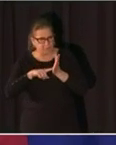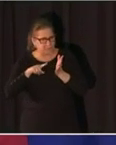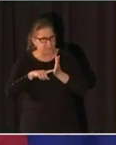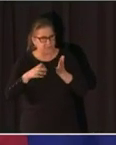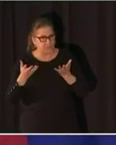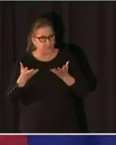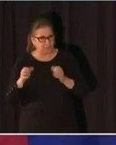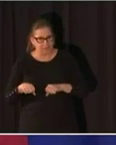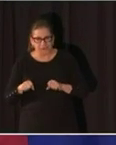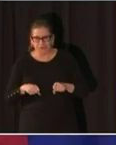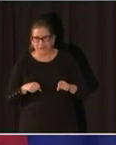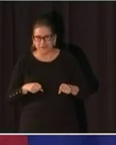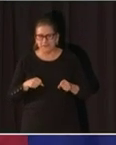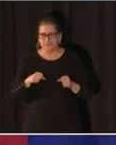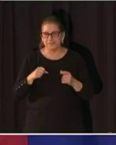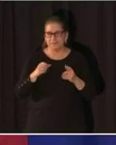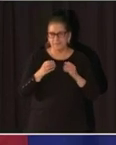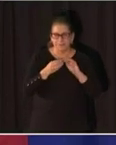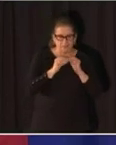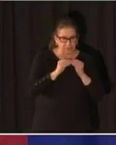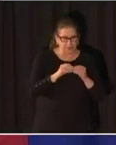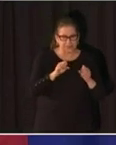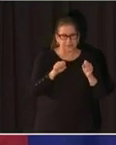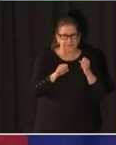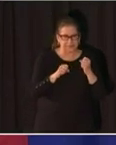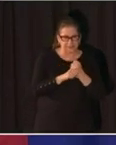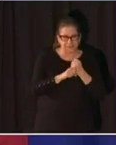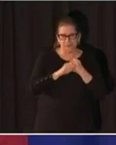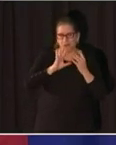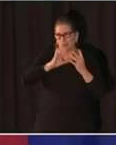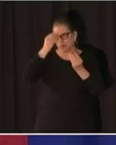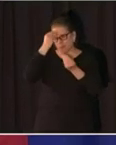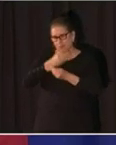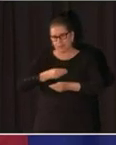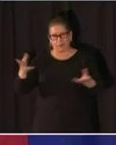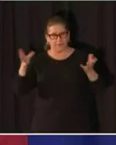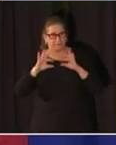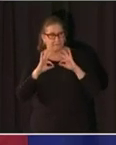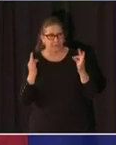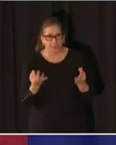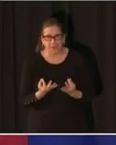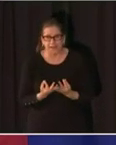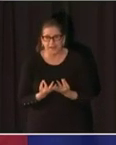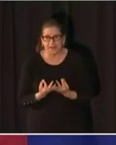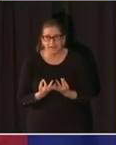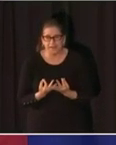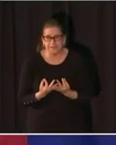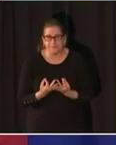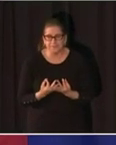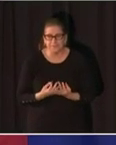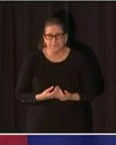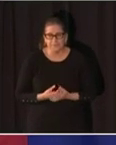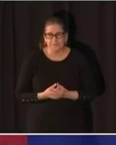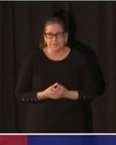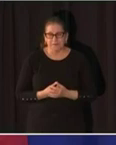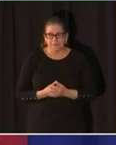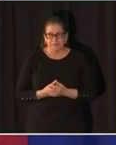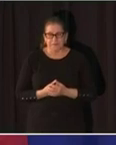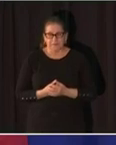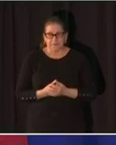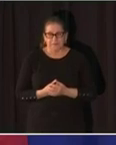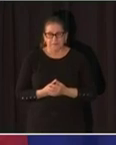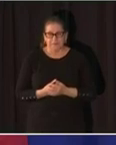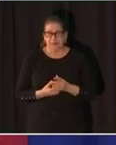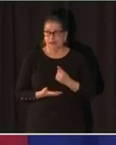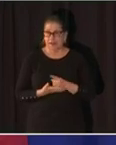to families. I said, I think last week, that we would not be opening after April 24th. So I wanted to